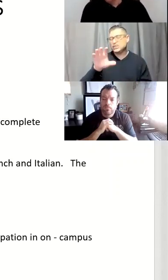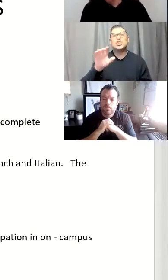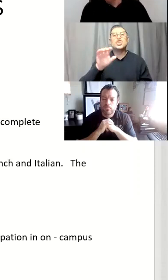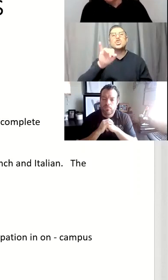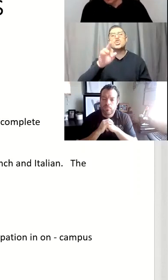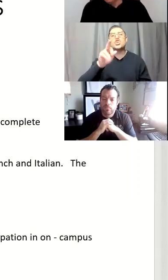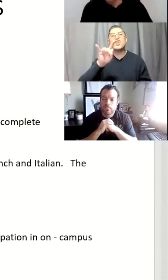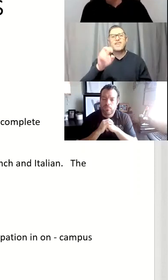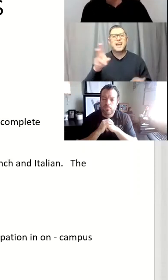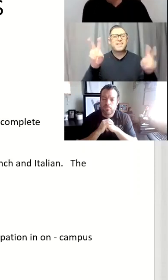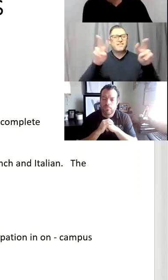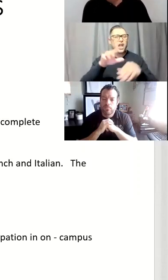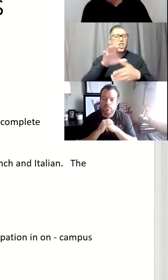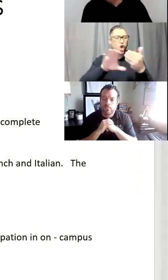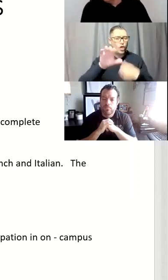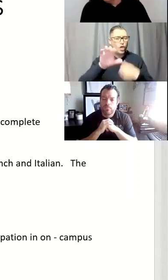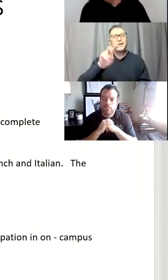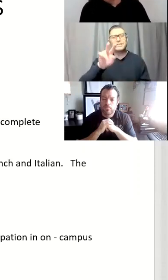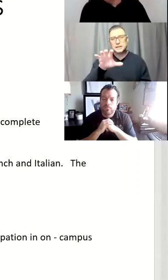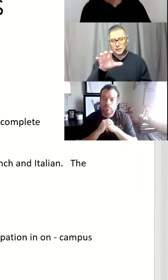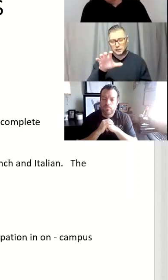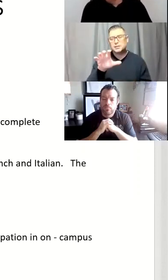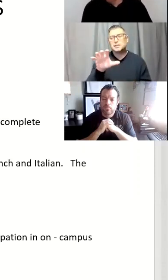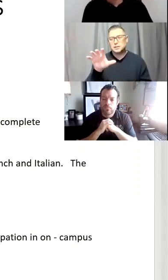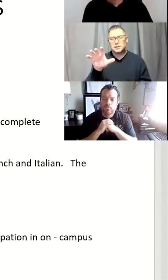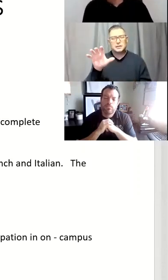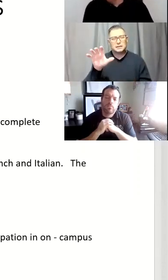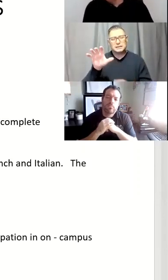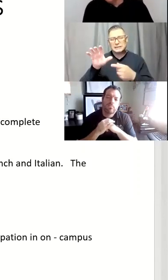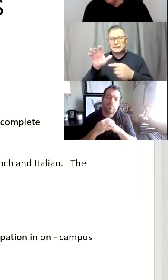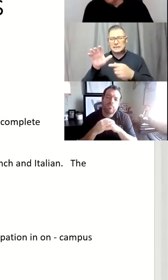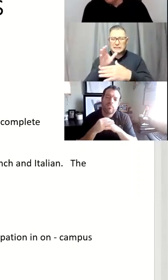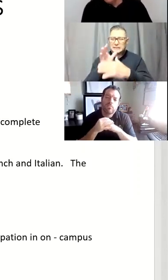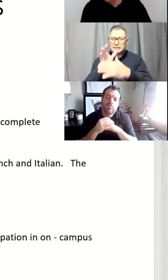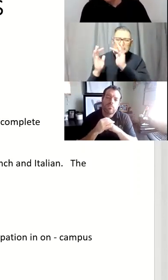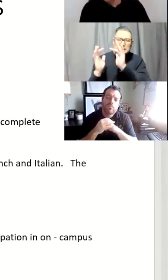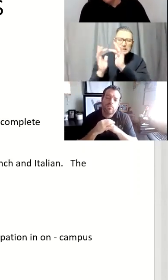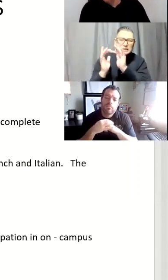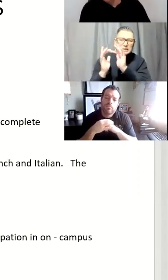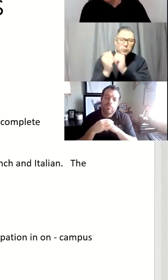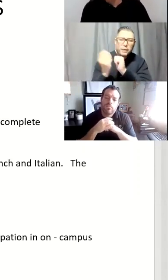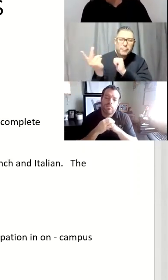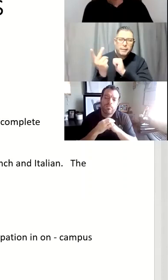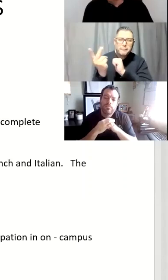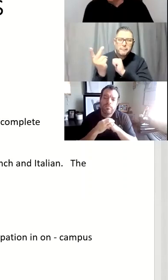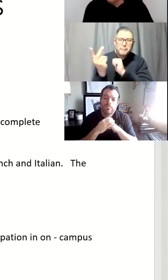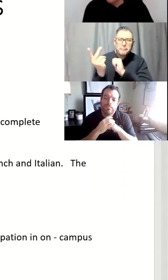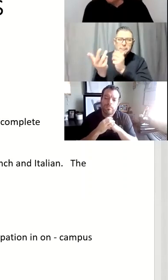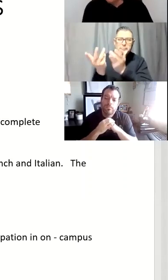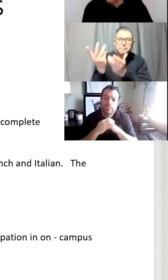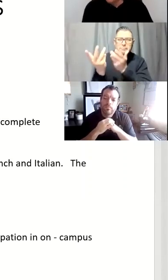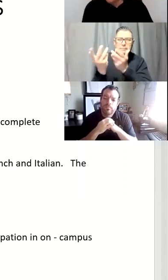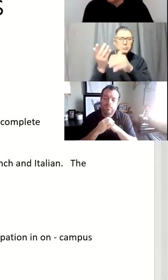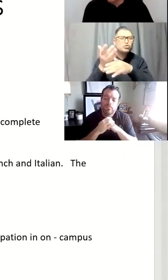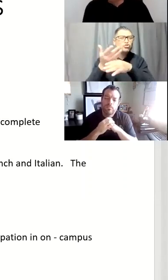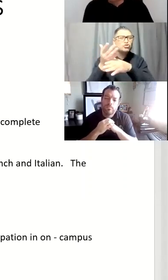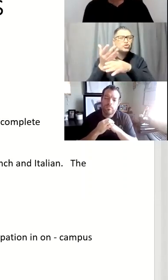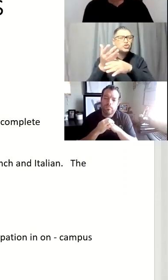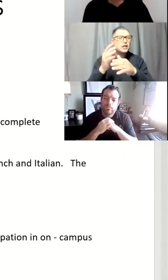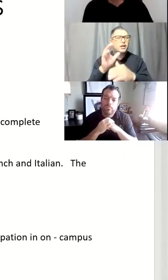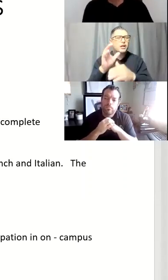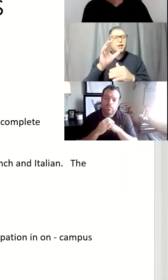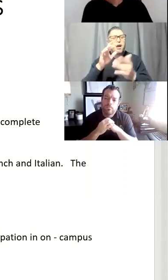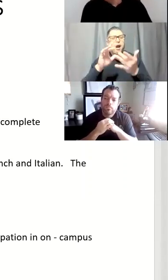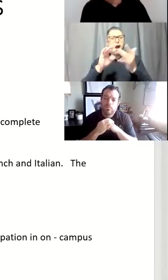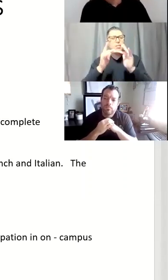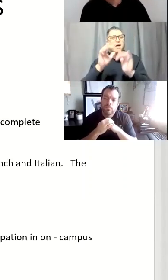to Santa Ana as well, and we're trying to see if we can get an online ASL club shared between the campuses. And part of